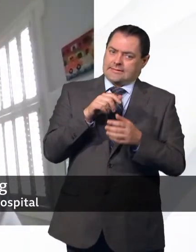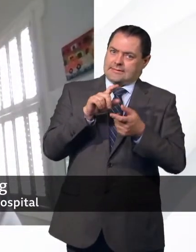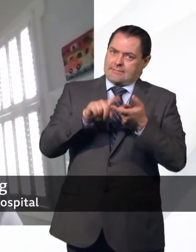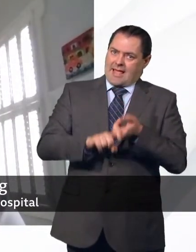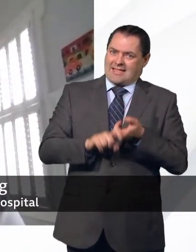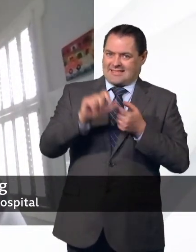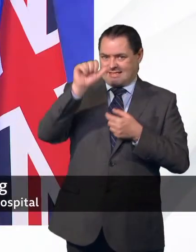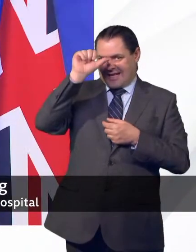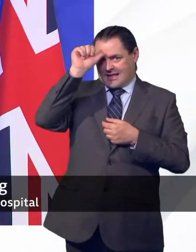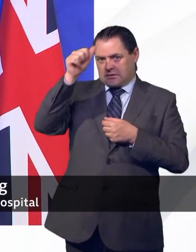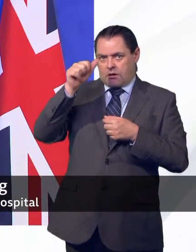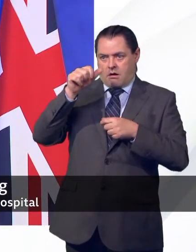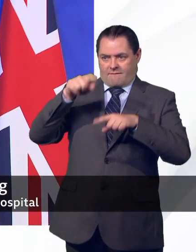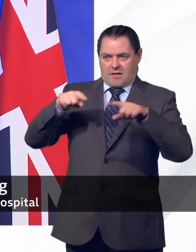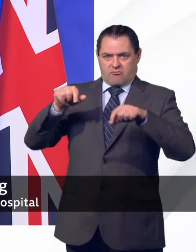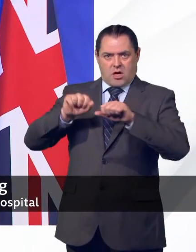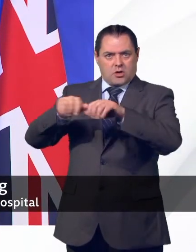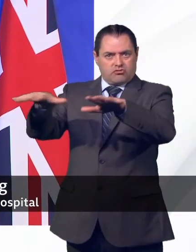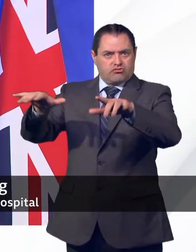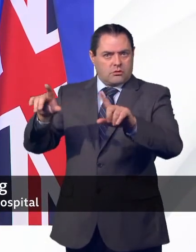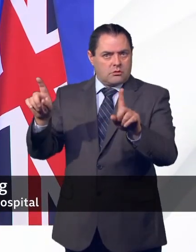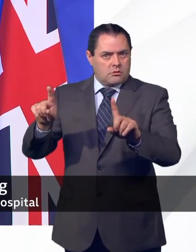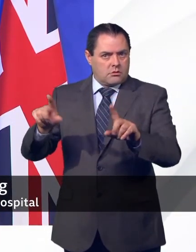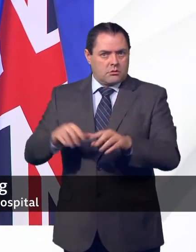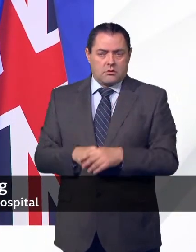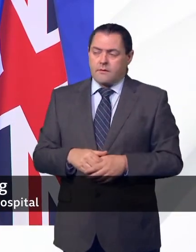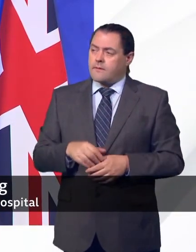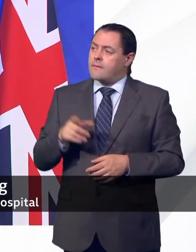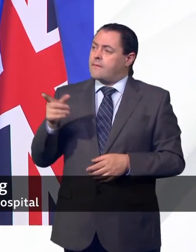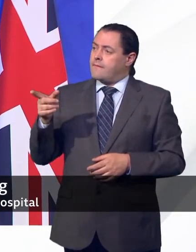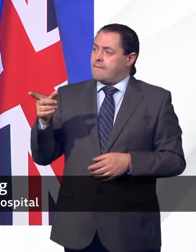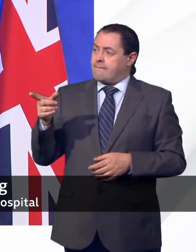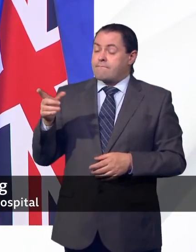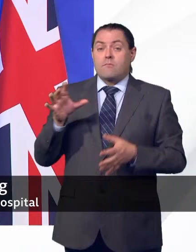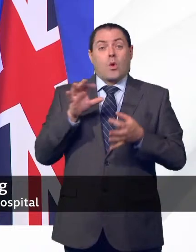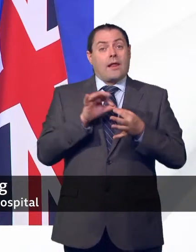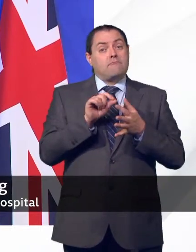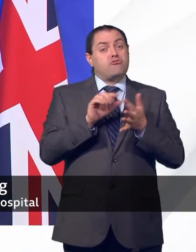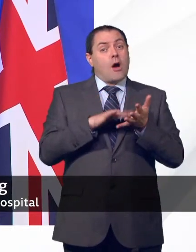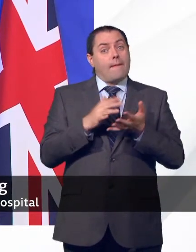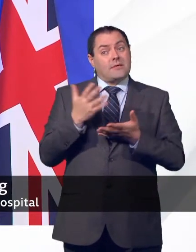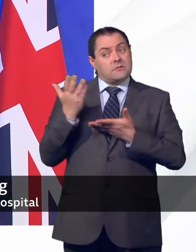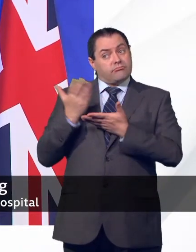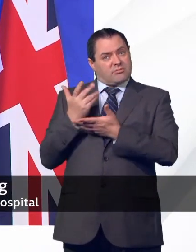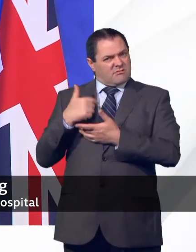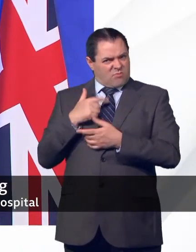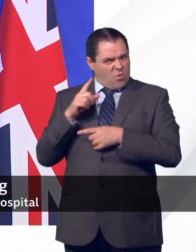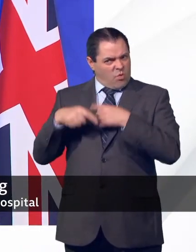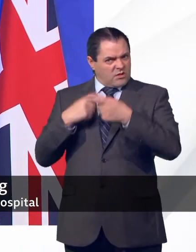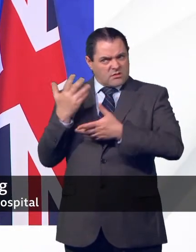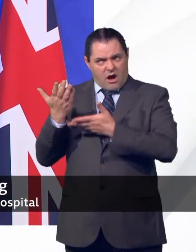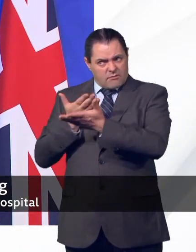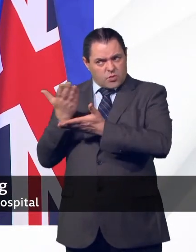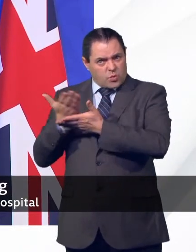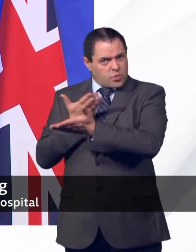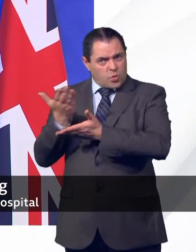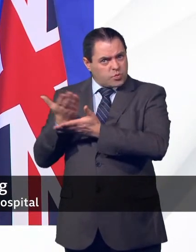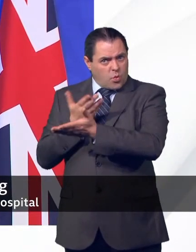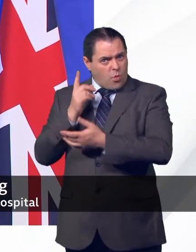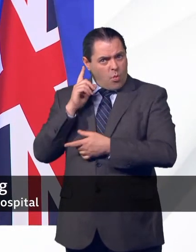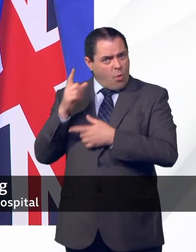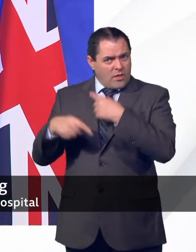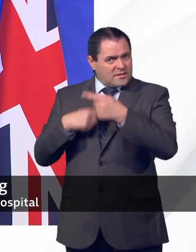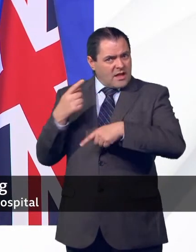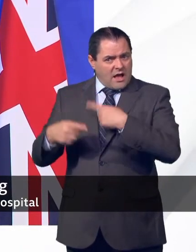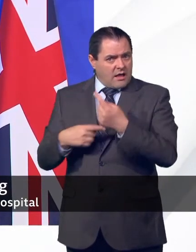that? Well, the Prime Minister and I talk all the time, and we're working incredibly hard on getting this vaccine rollout as broad